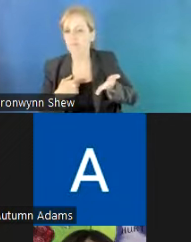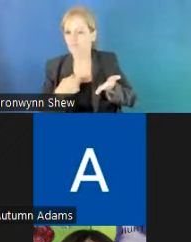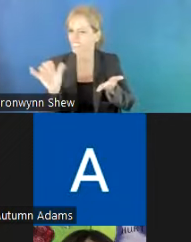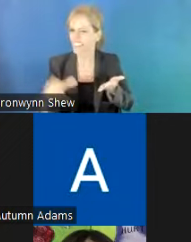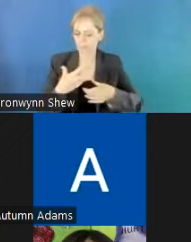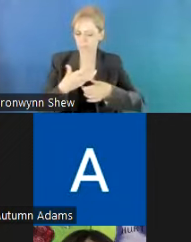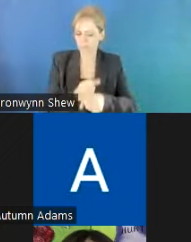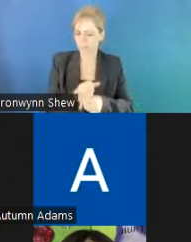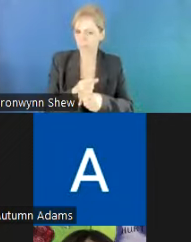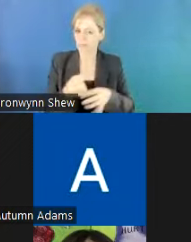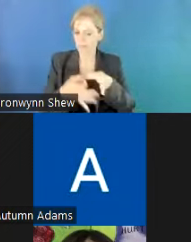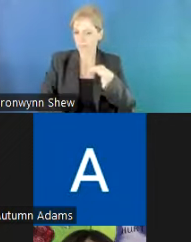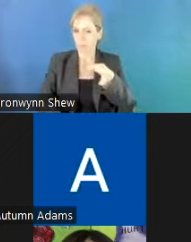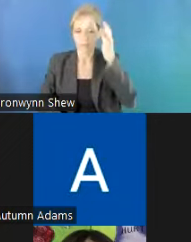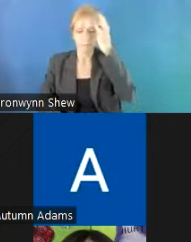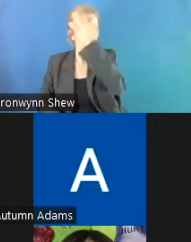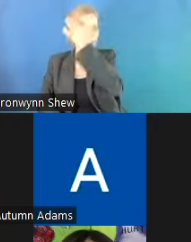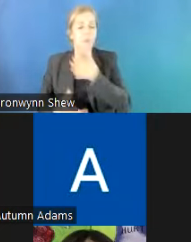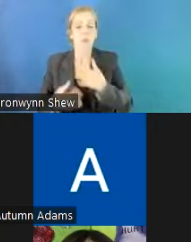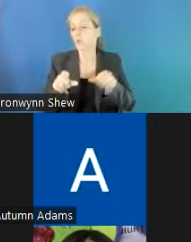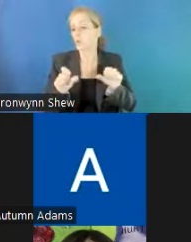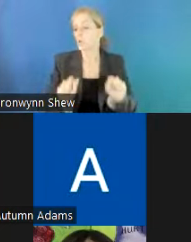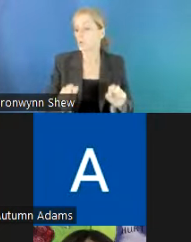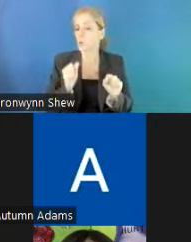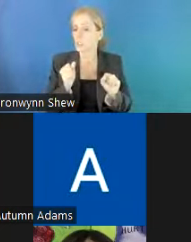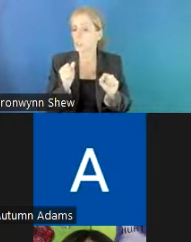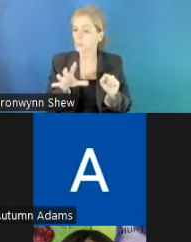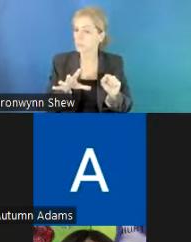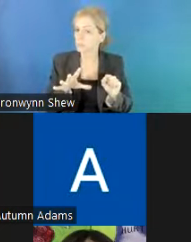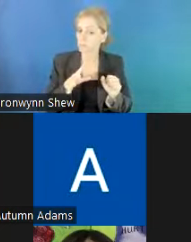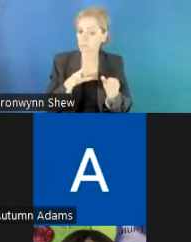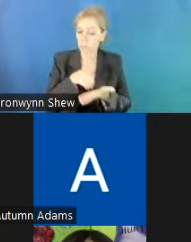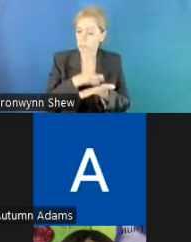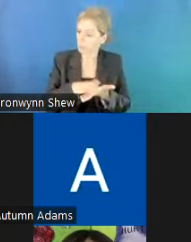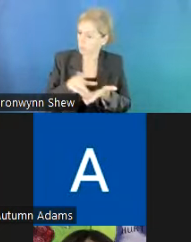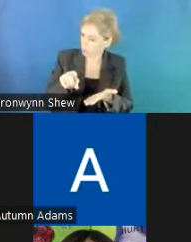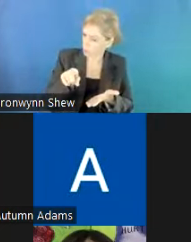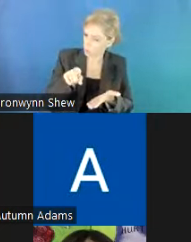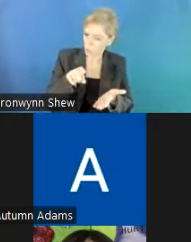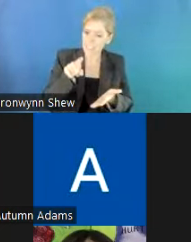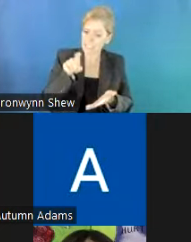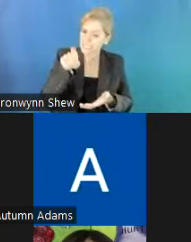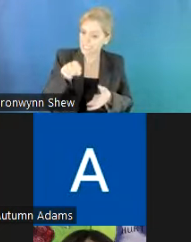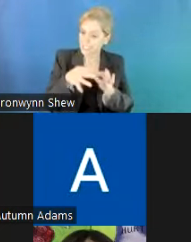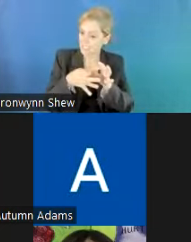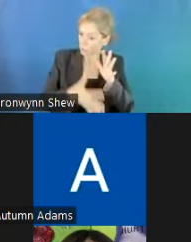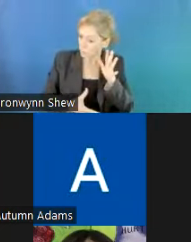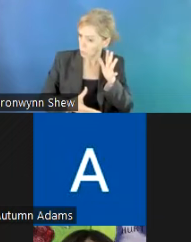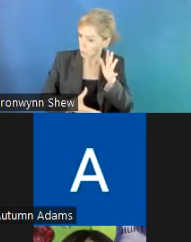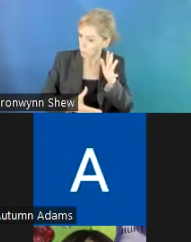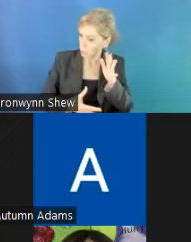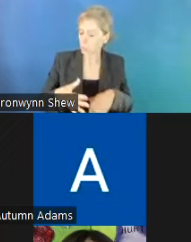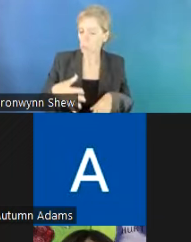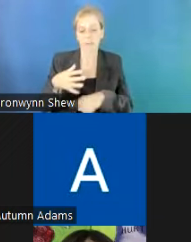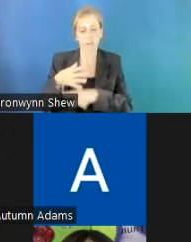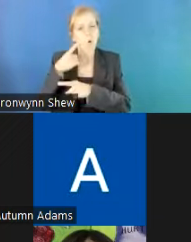do you make, you know, request or ask interpreter? Do you need it for the next meeting? Yes, no questions are very good.